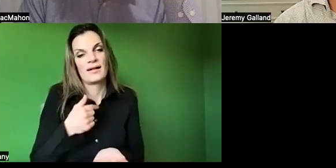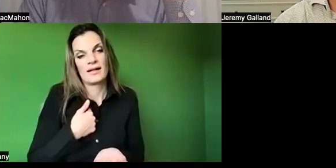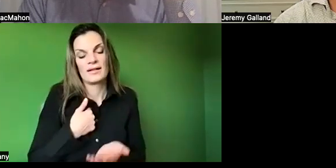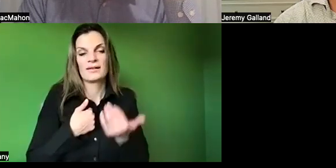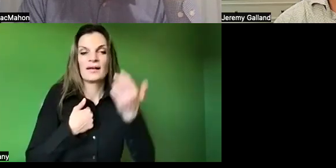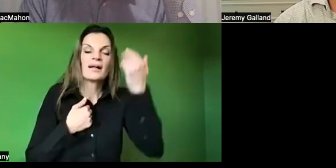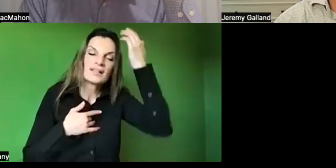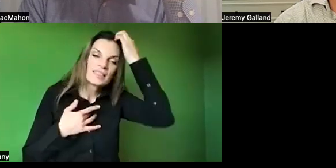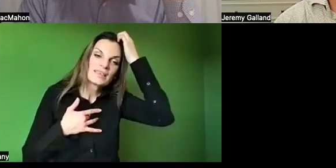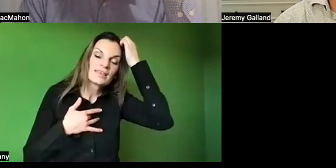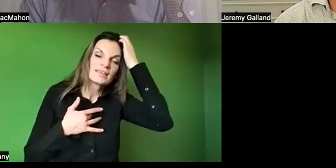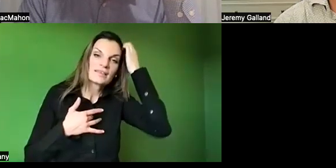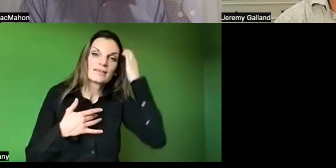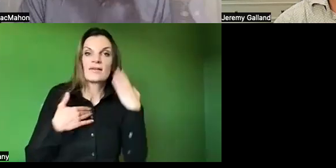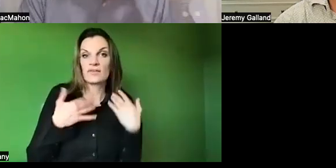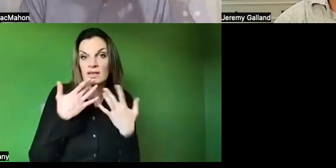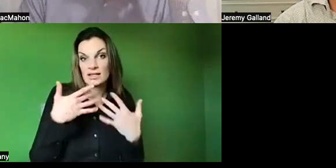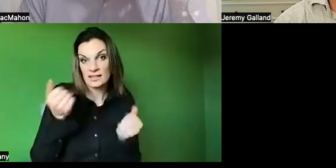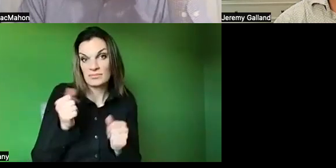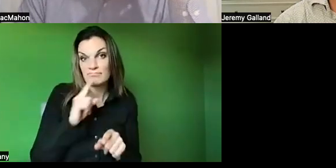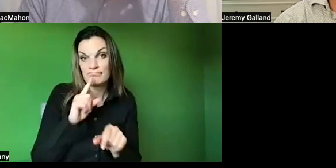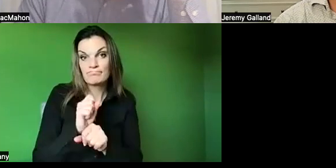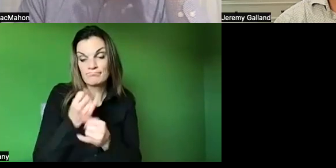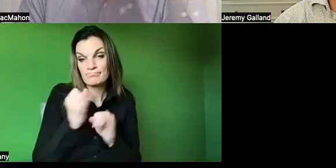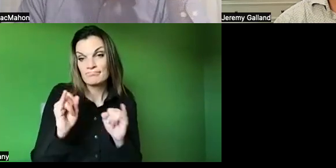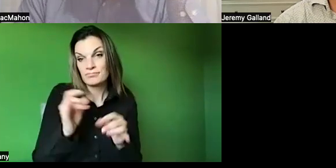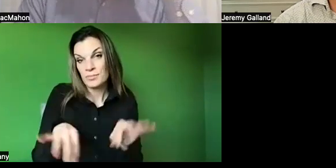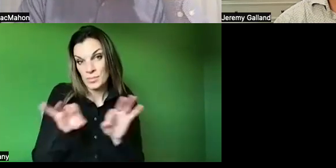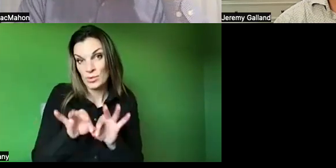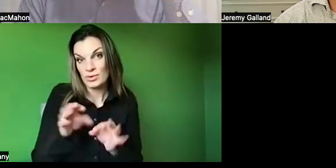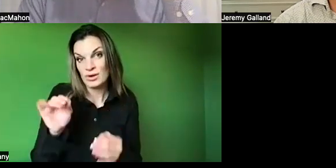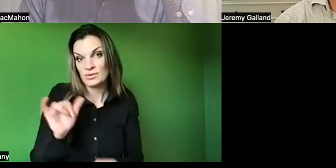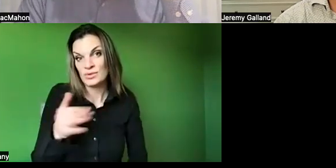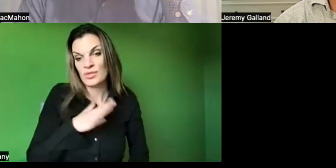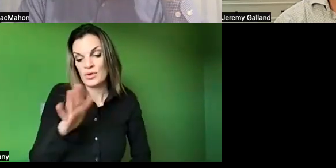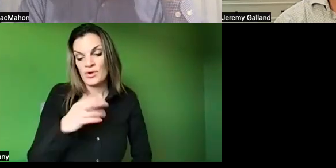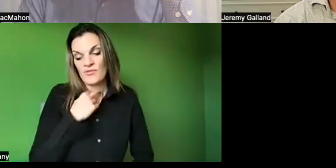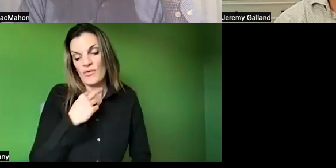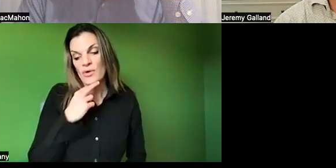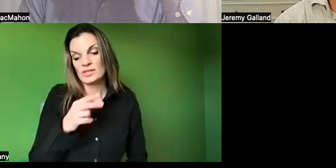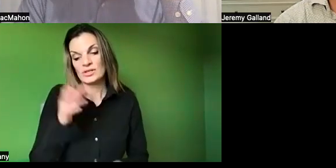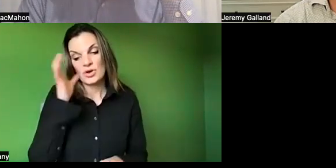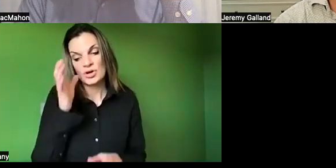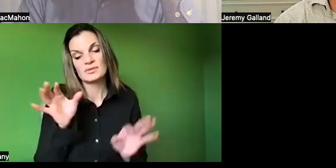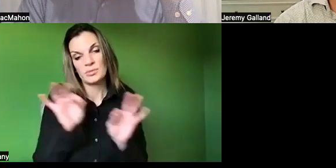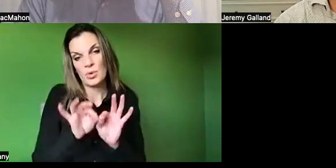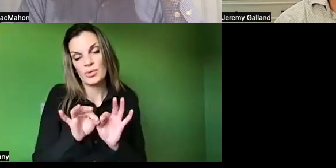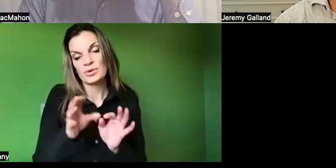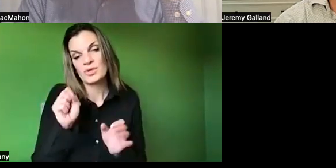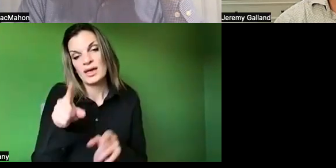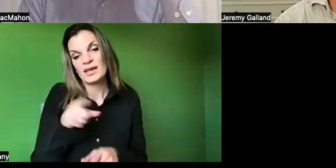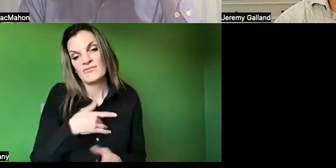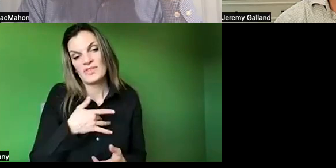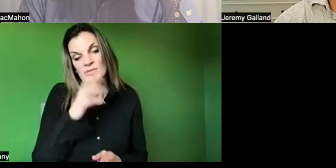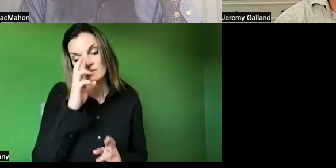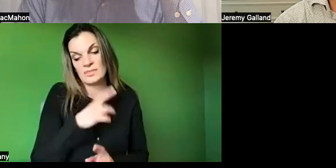I think having autonomy is important, and having their voices heard so that they can feel